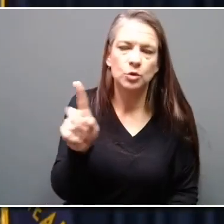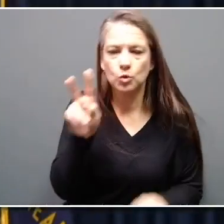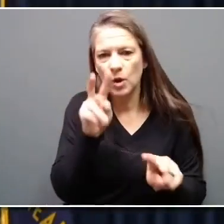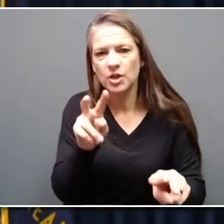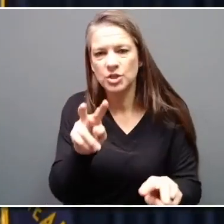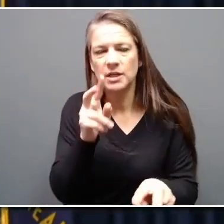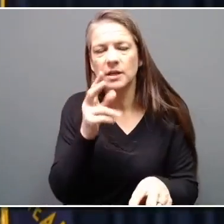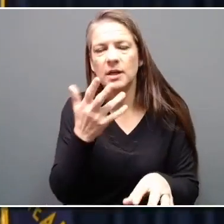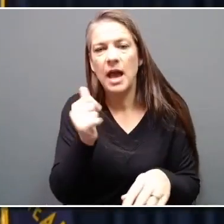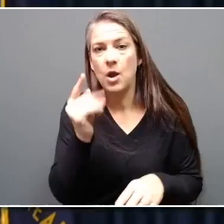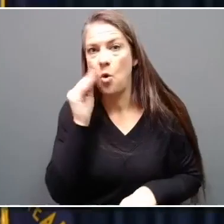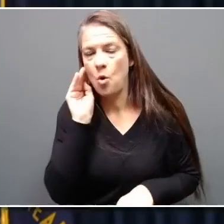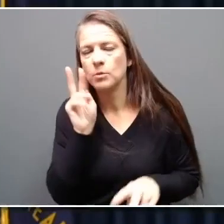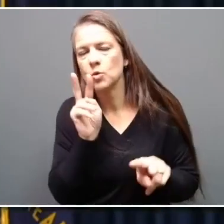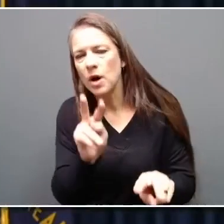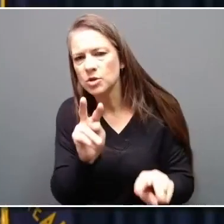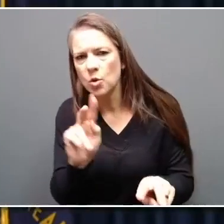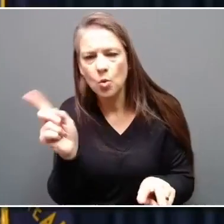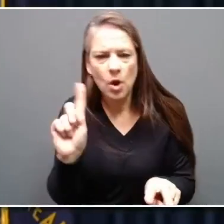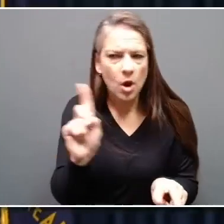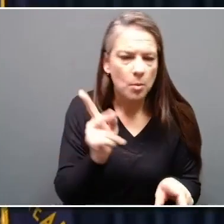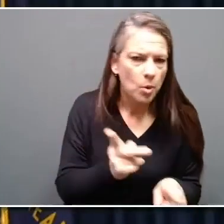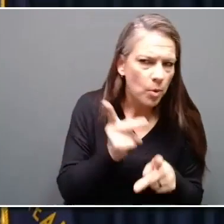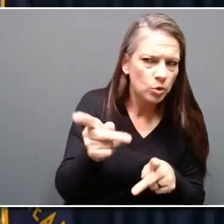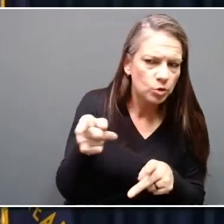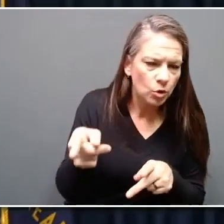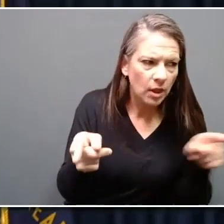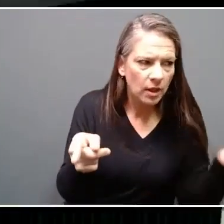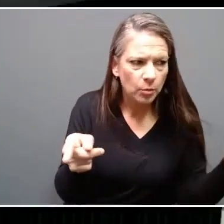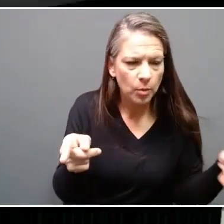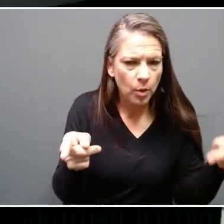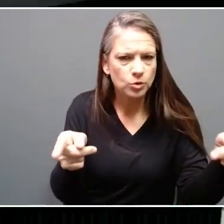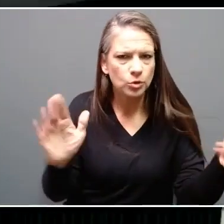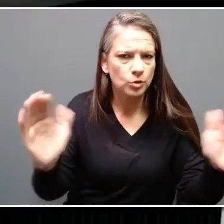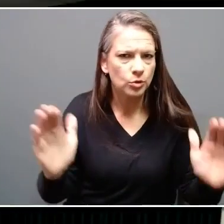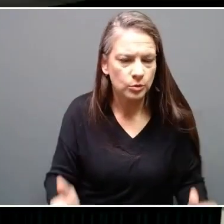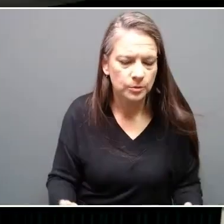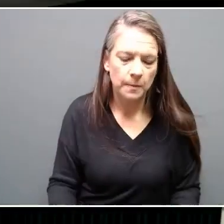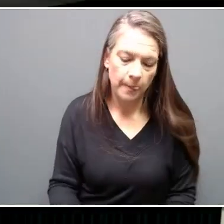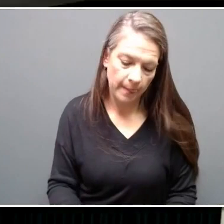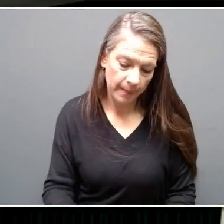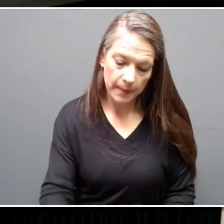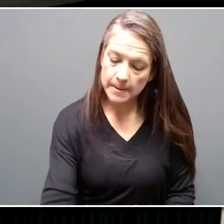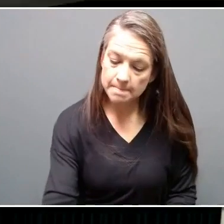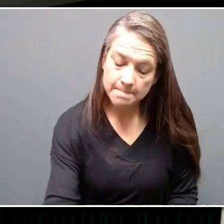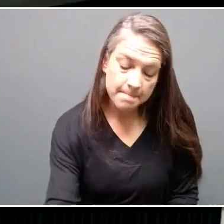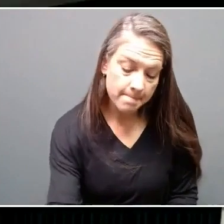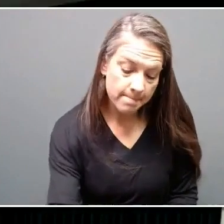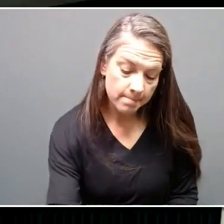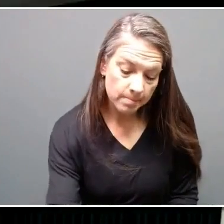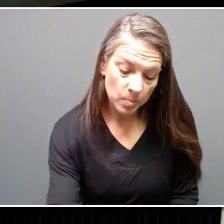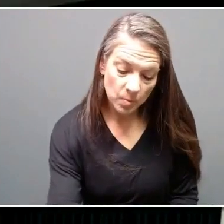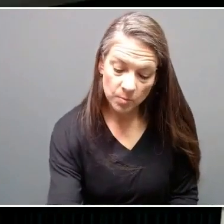home about where our proposal was and where this one is. Rebecca. Yes, the